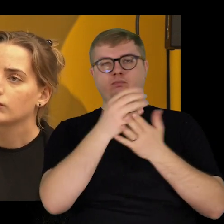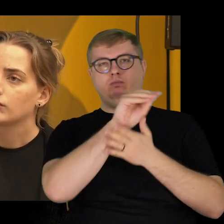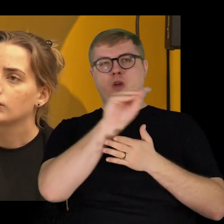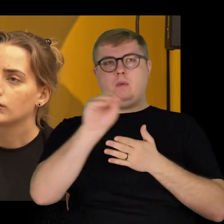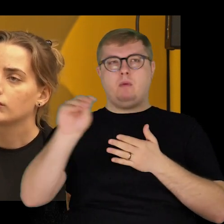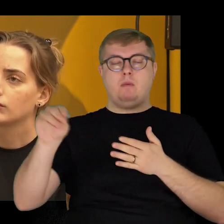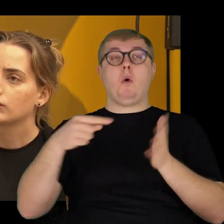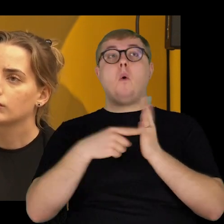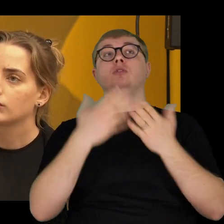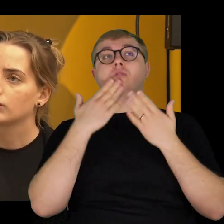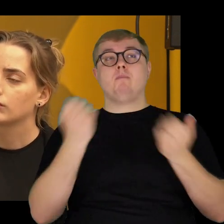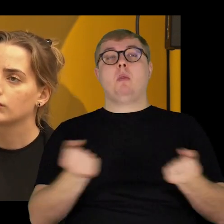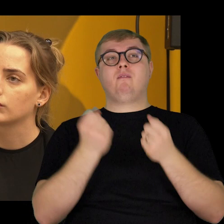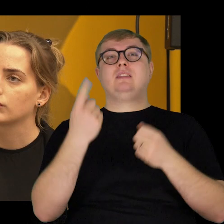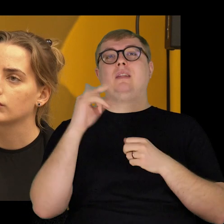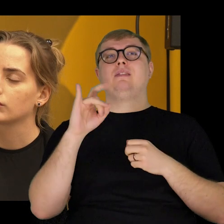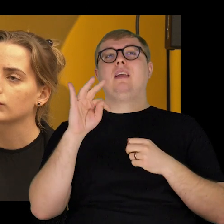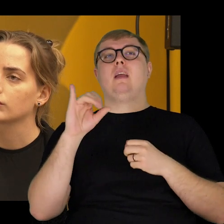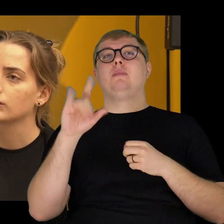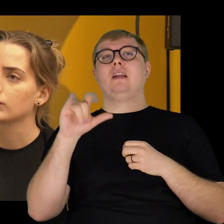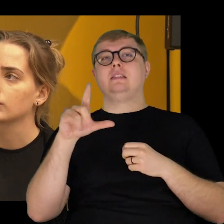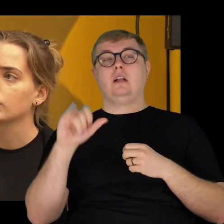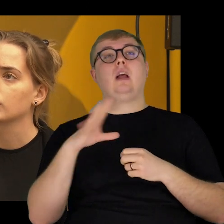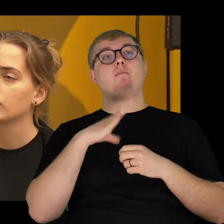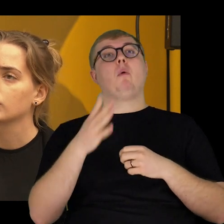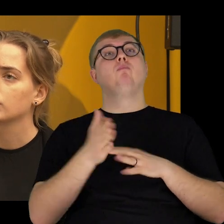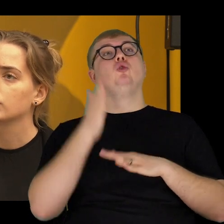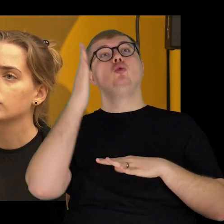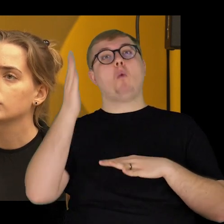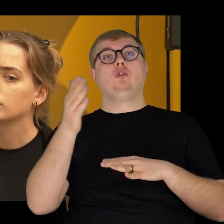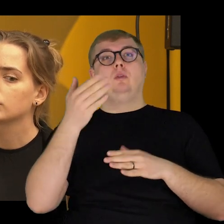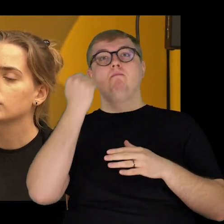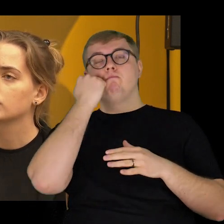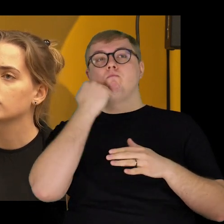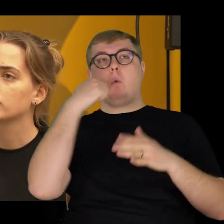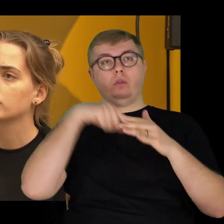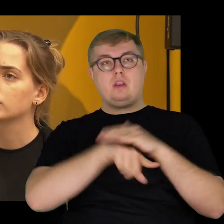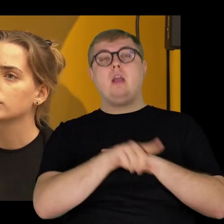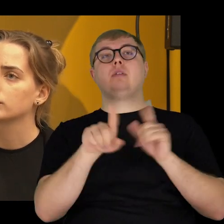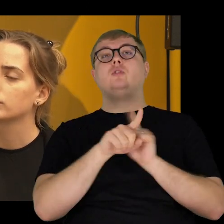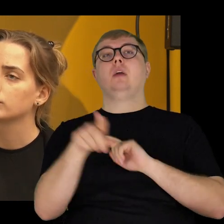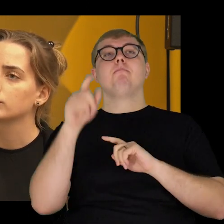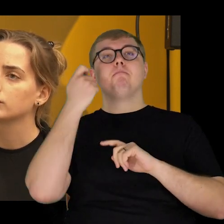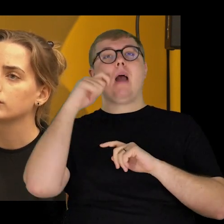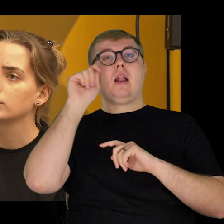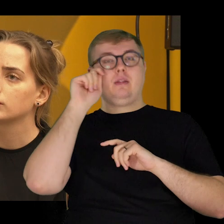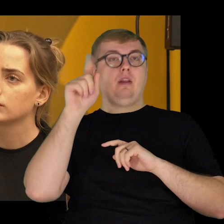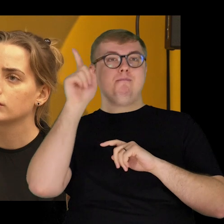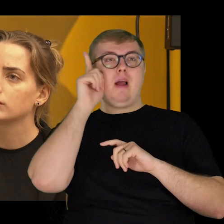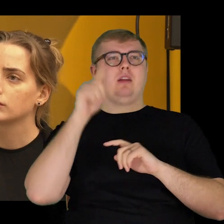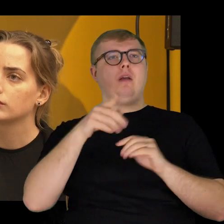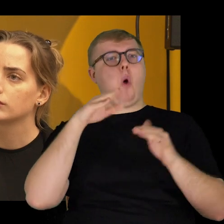In the past, there have been these kind of bunkers that, in the case of Berlin, sit sort of literally underground and store these kind of